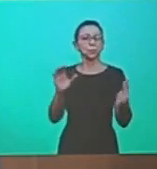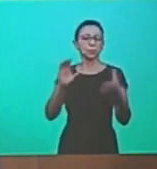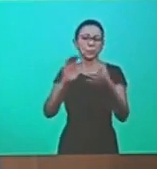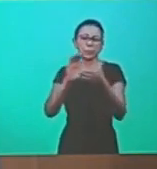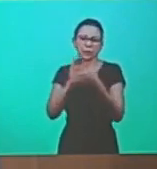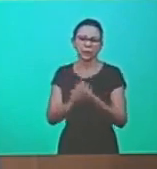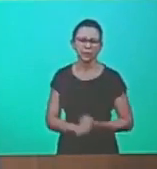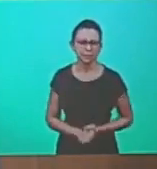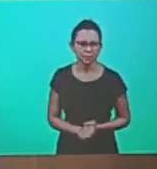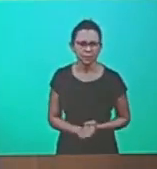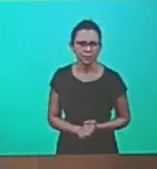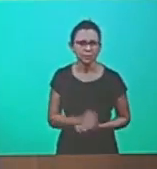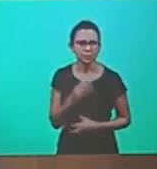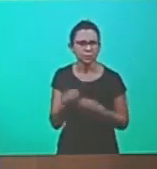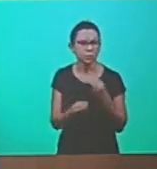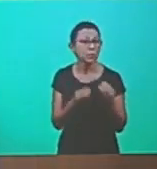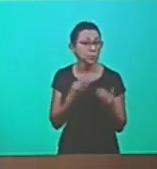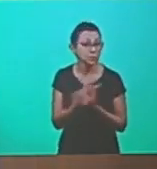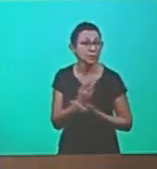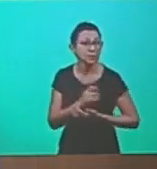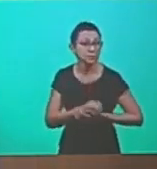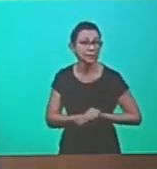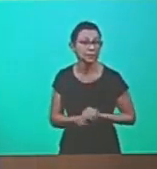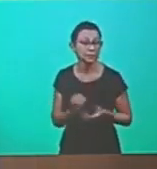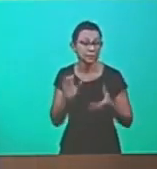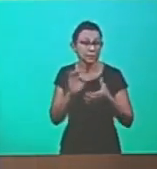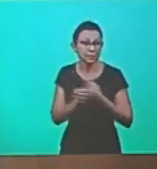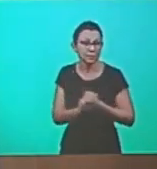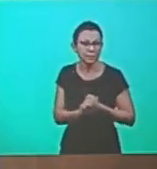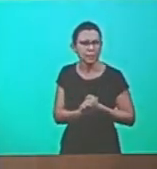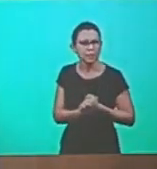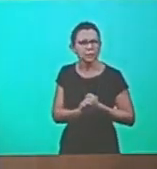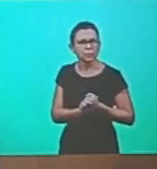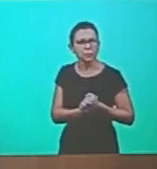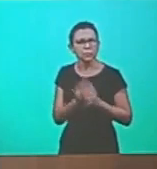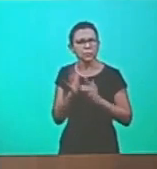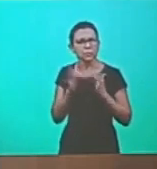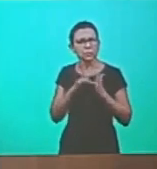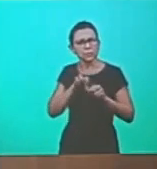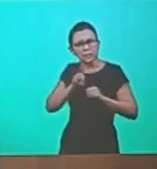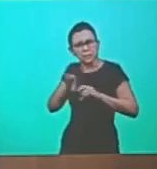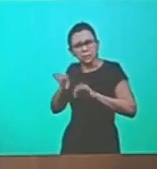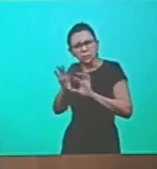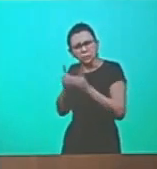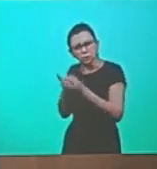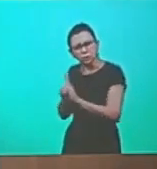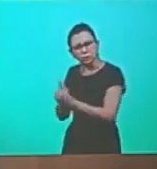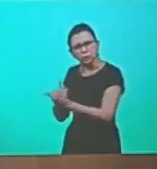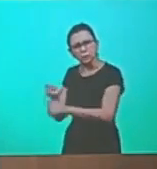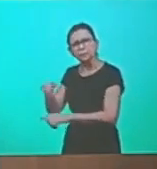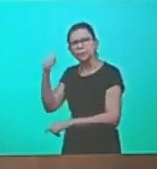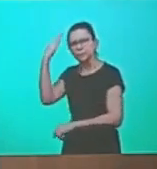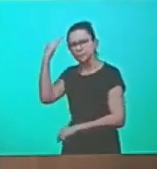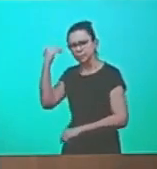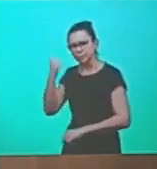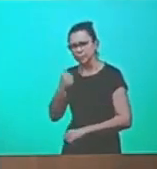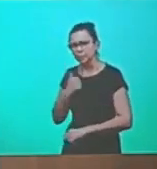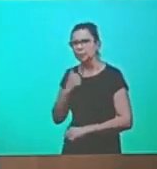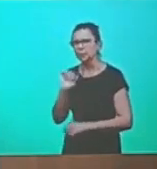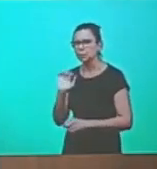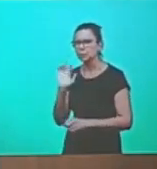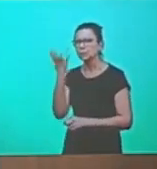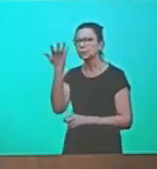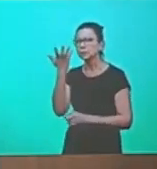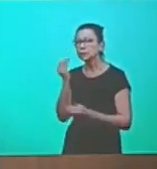talk today a little bit about the wedding. How was the wedding? Jesus talked about the weddings to